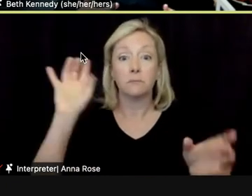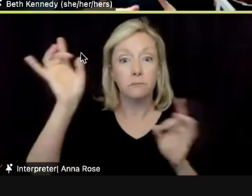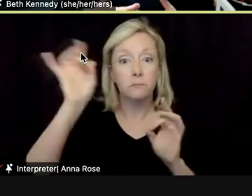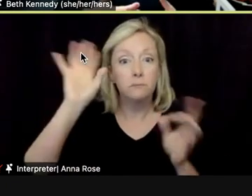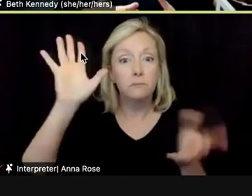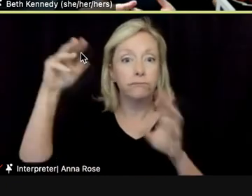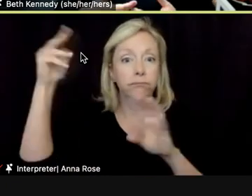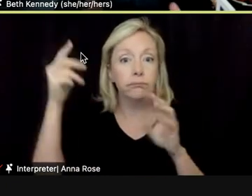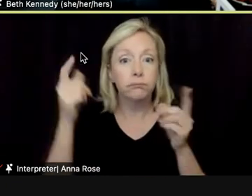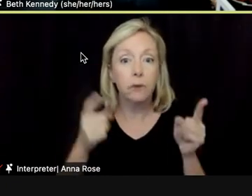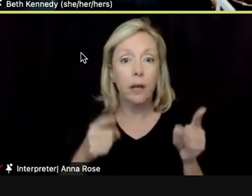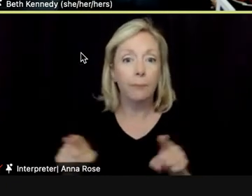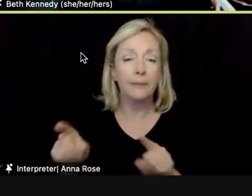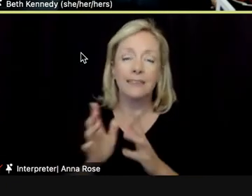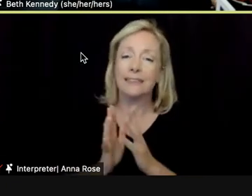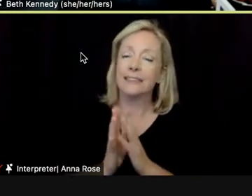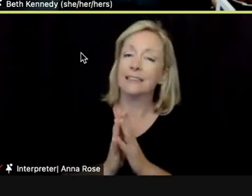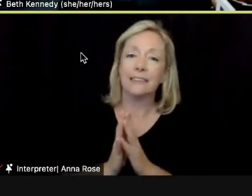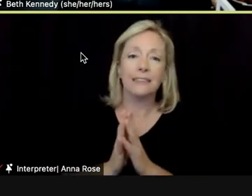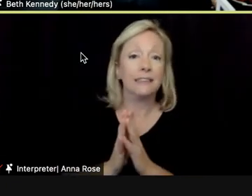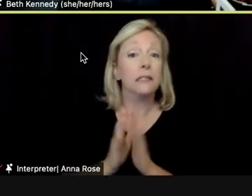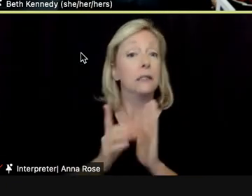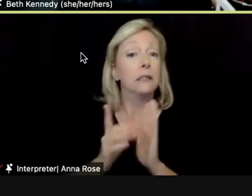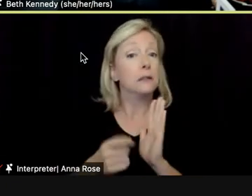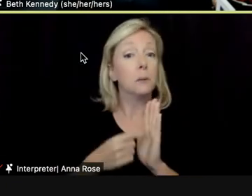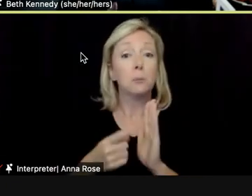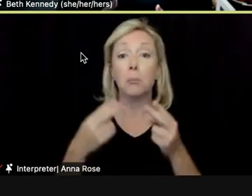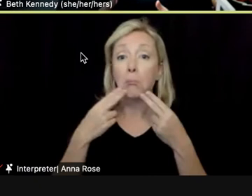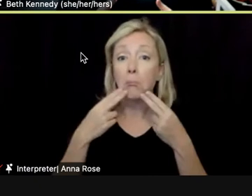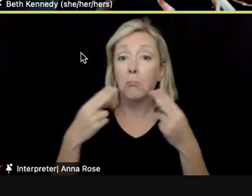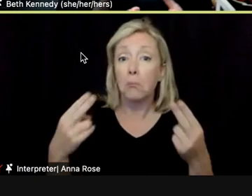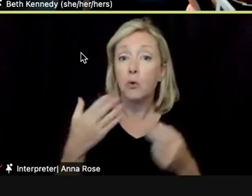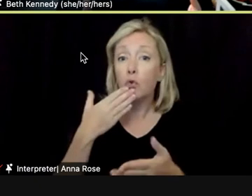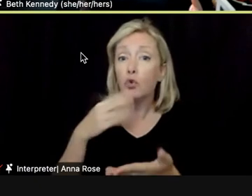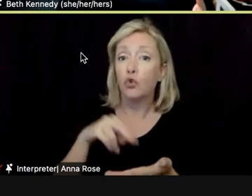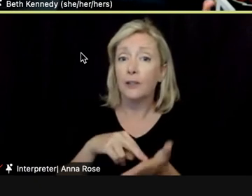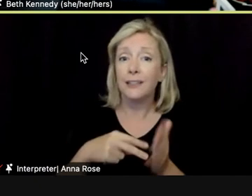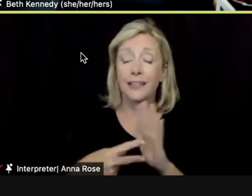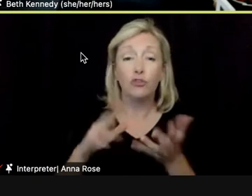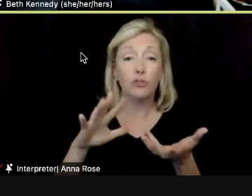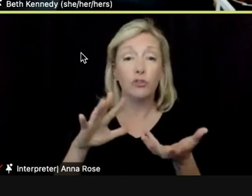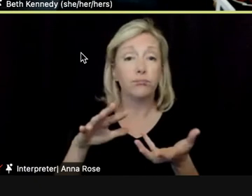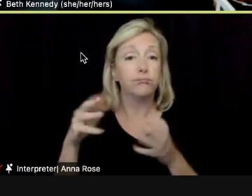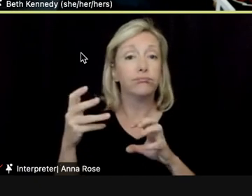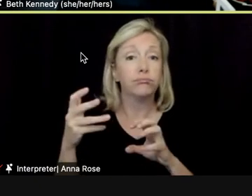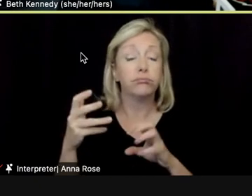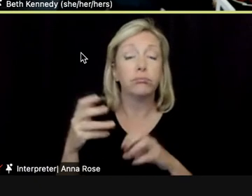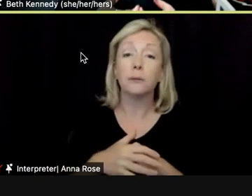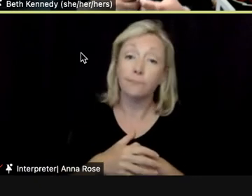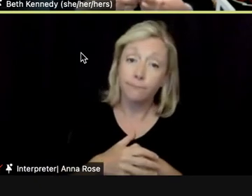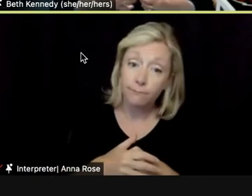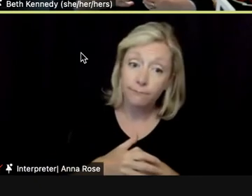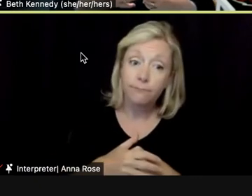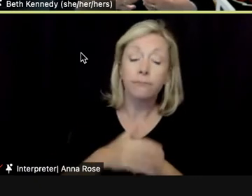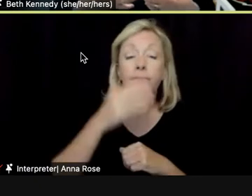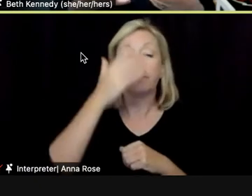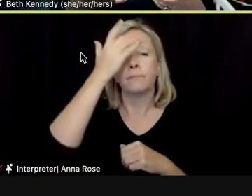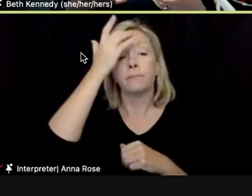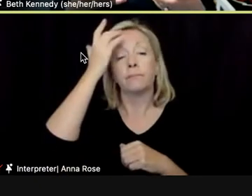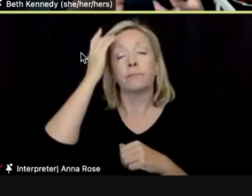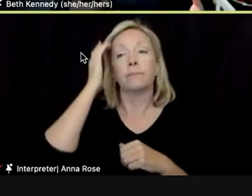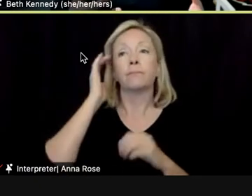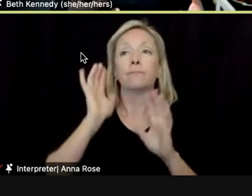happens, sometimes very unintentionally, sometimes maybe a little purposefully,